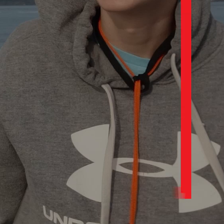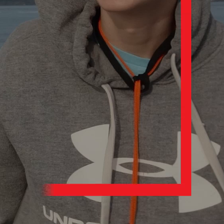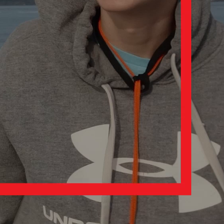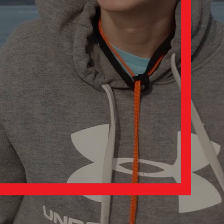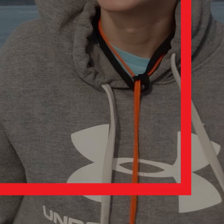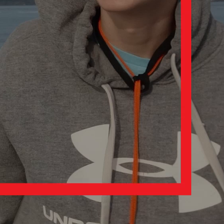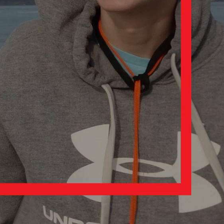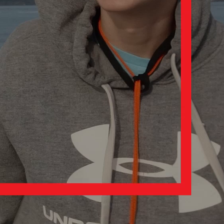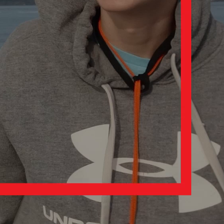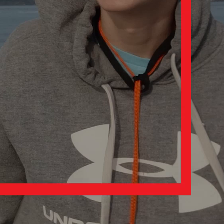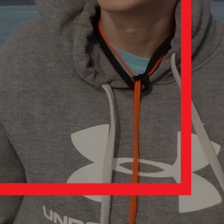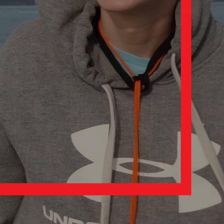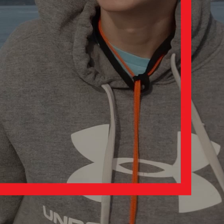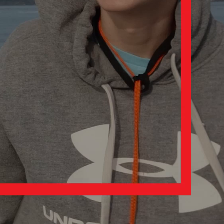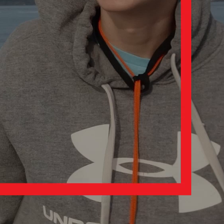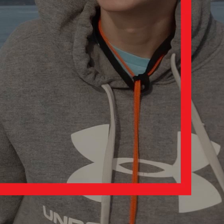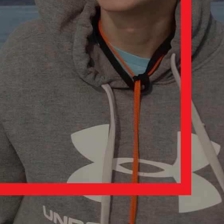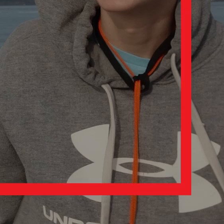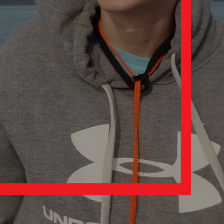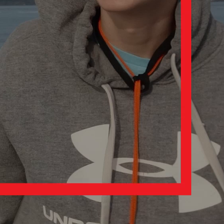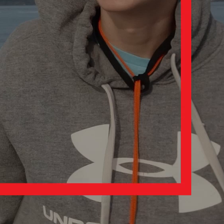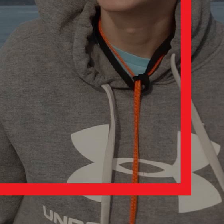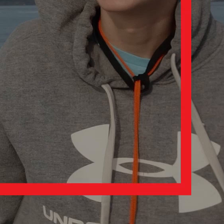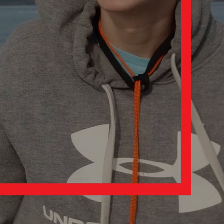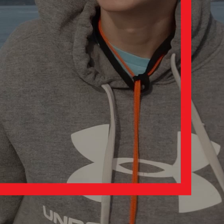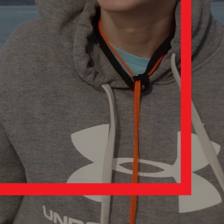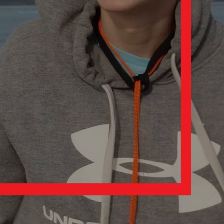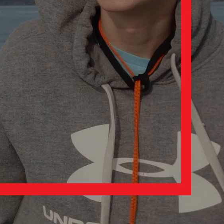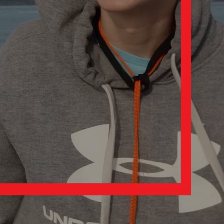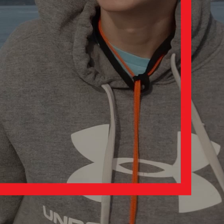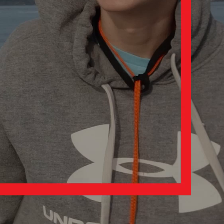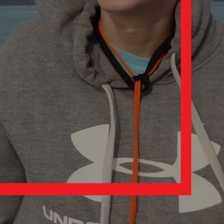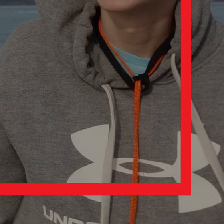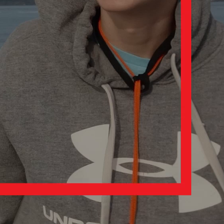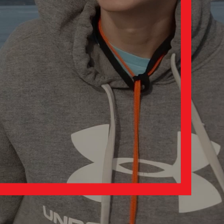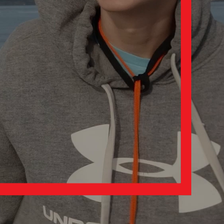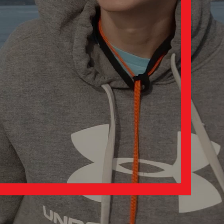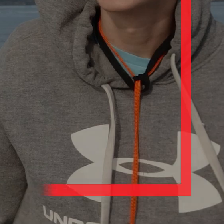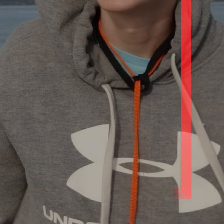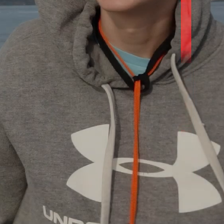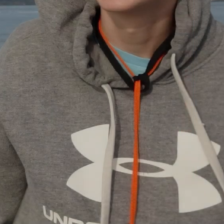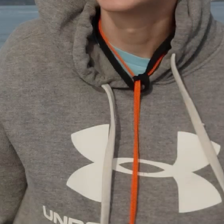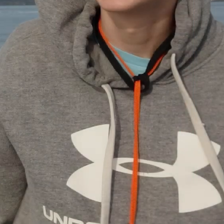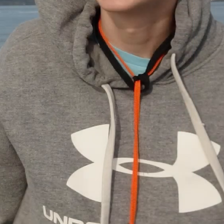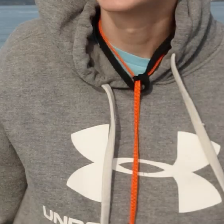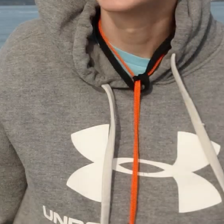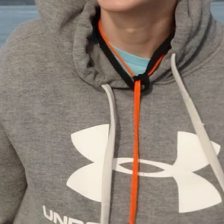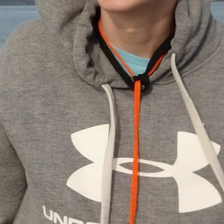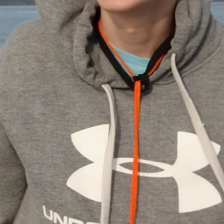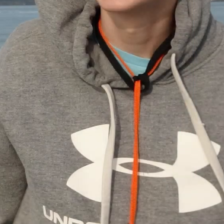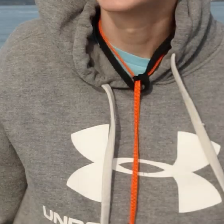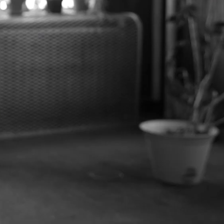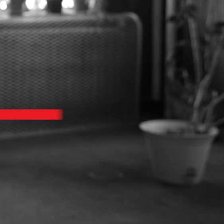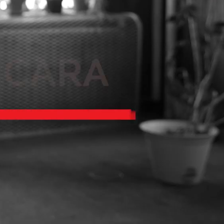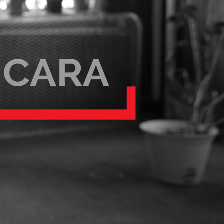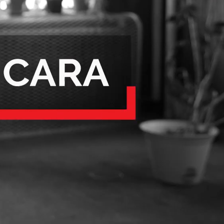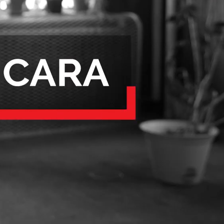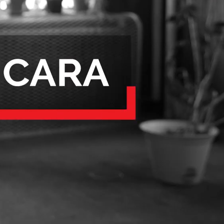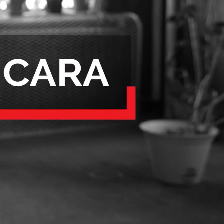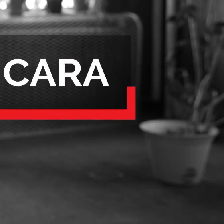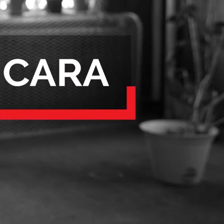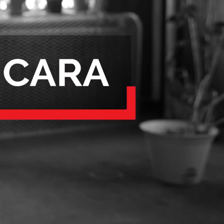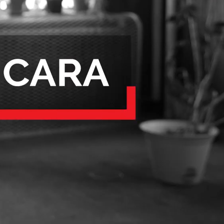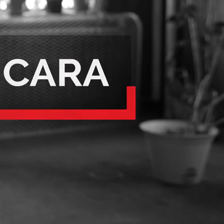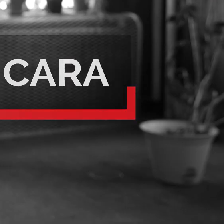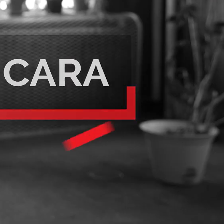Title, Enchanted Hills Camp, Spring Break 2024. Photo, a boy stands by the ocean. ASL interpreters are in the corner of the screen throughout the video. Title, Kara. Kara